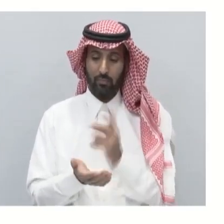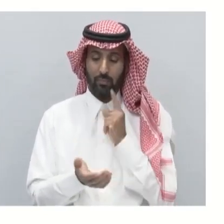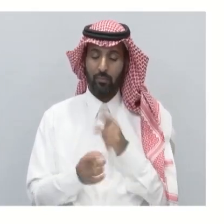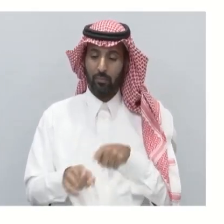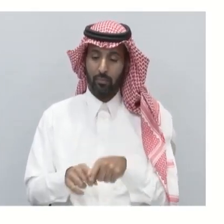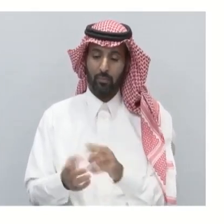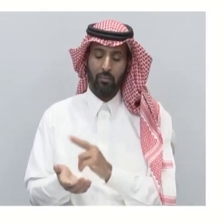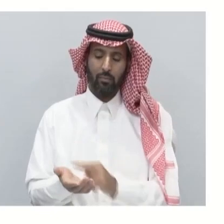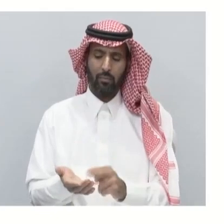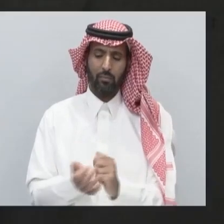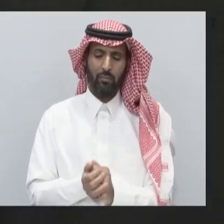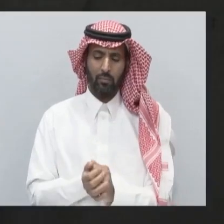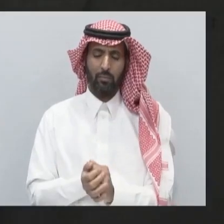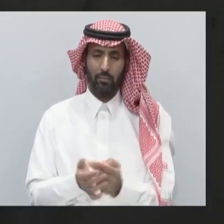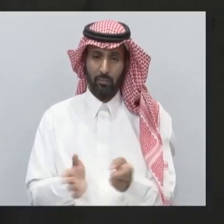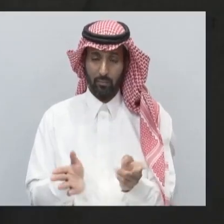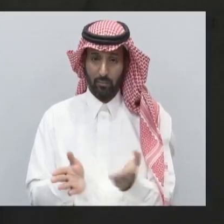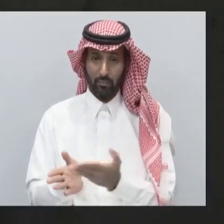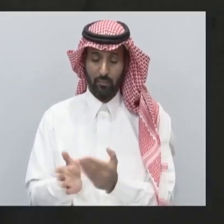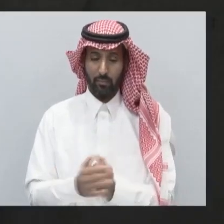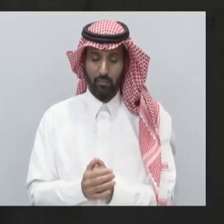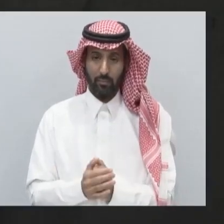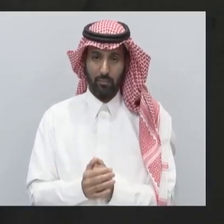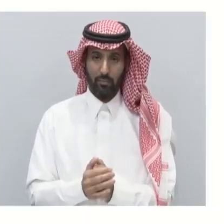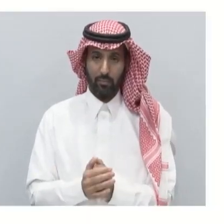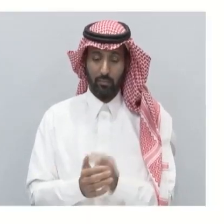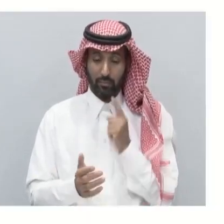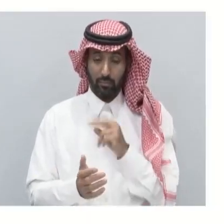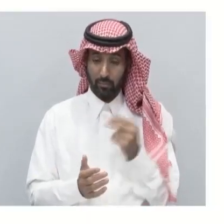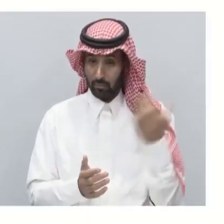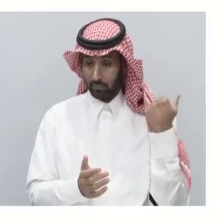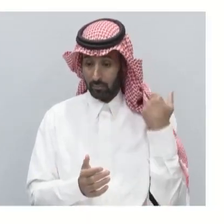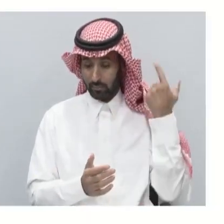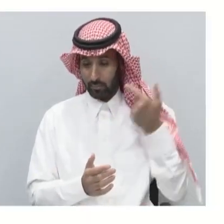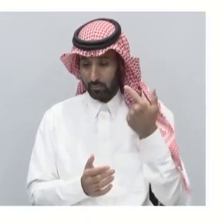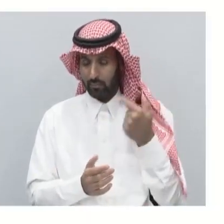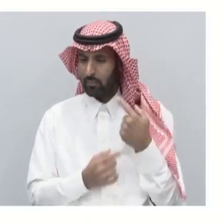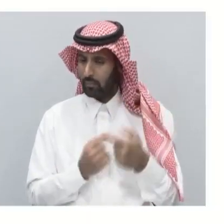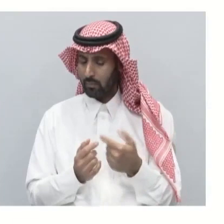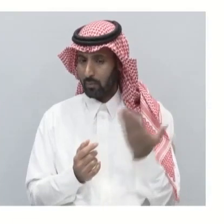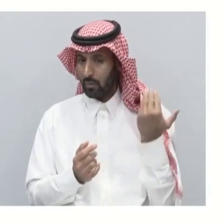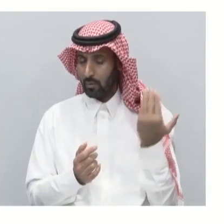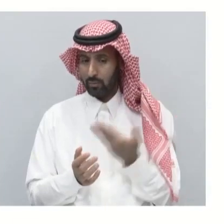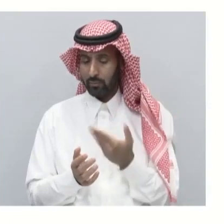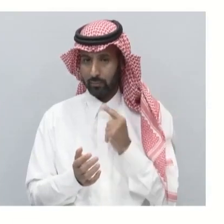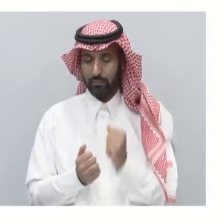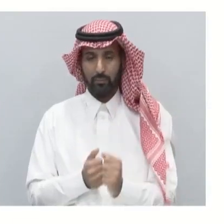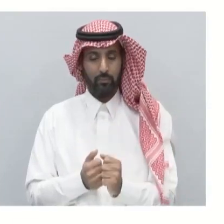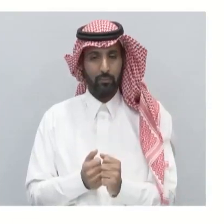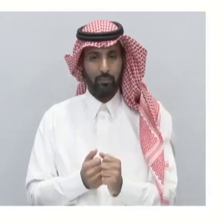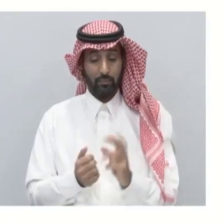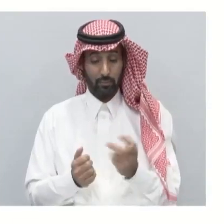a friend. So let's get started with this. As a reminder for what we have taken yesterday in the previous